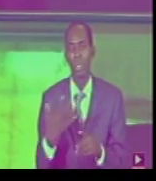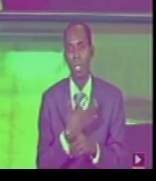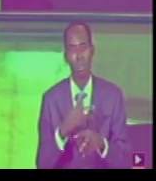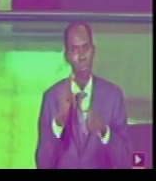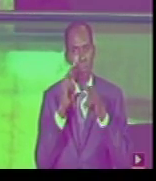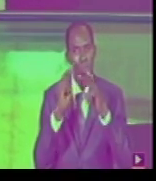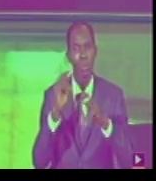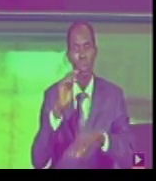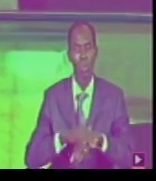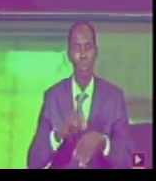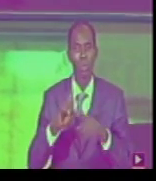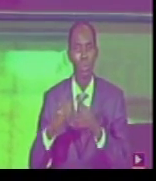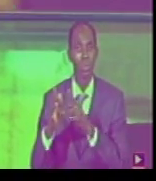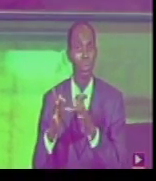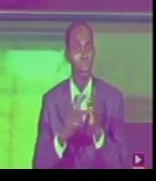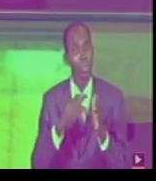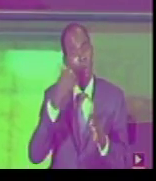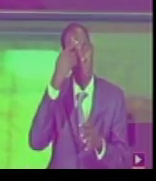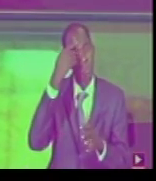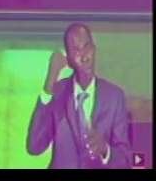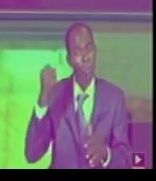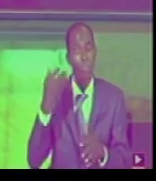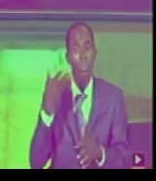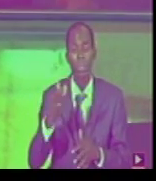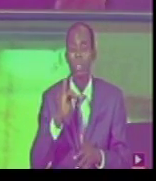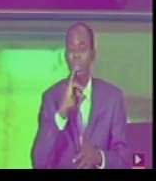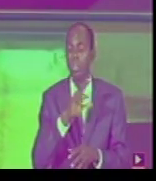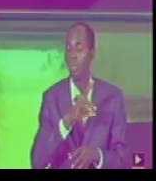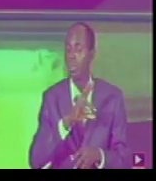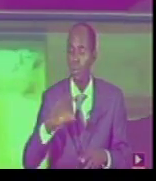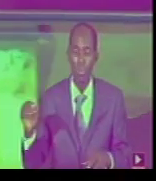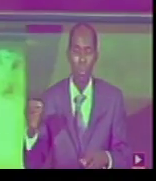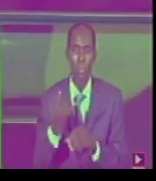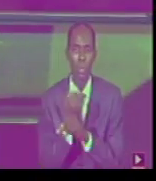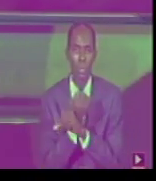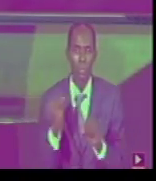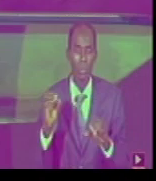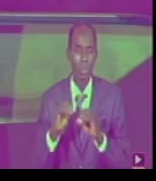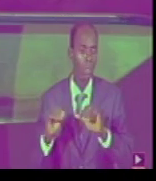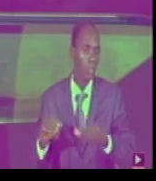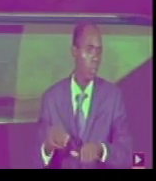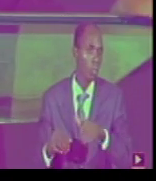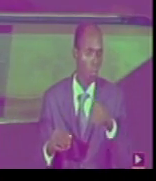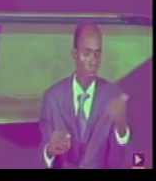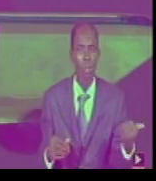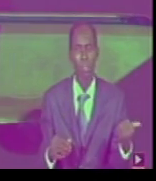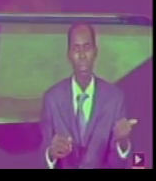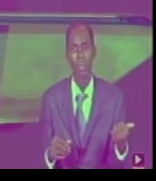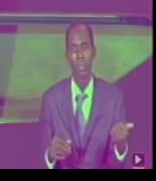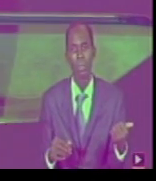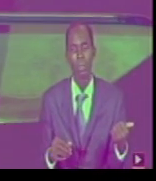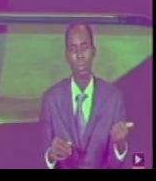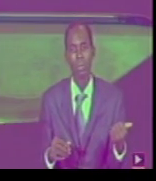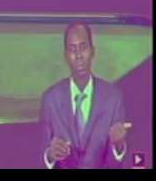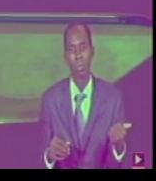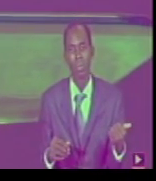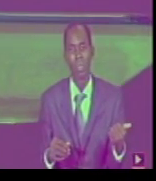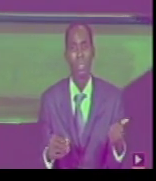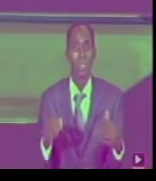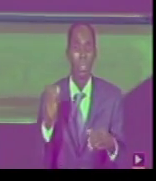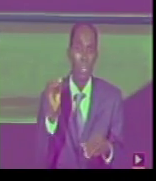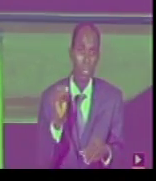Jesus. Because there's no salvation in any other. In the old salvation, in